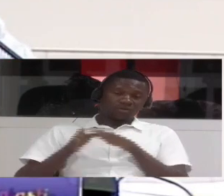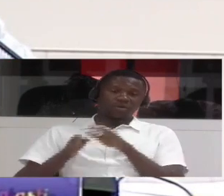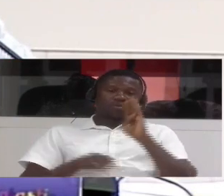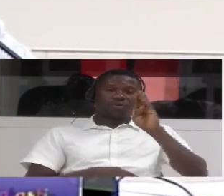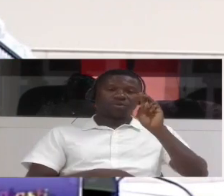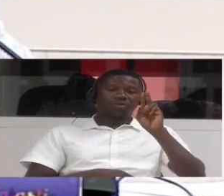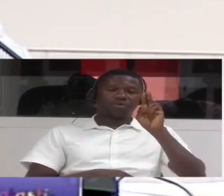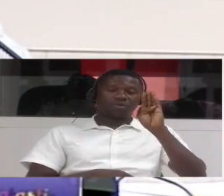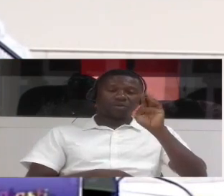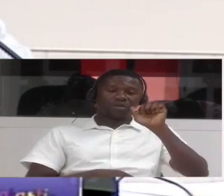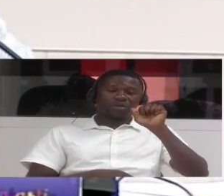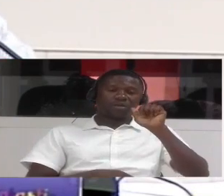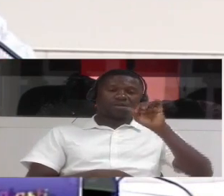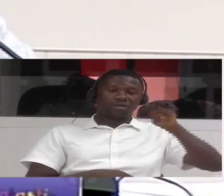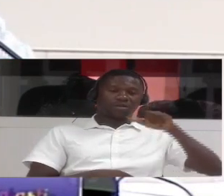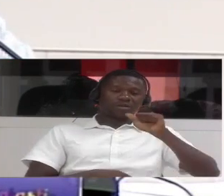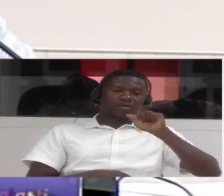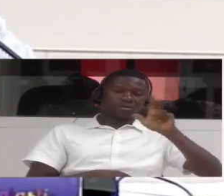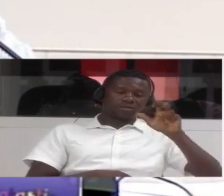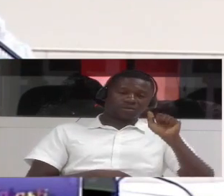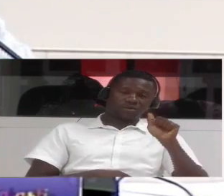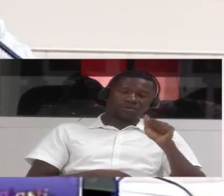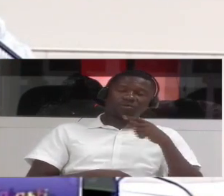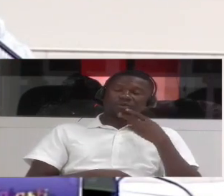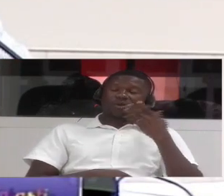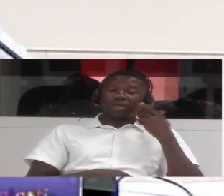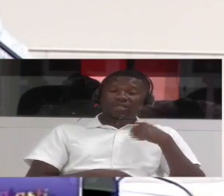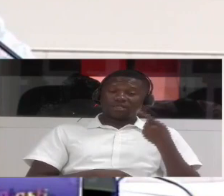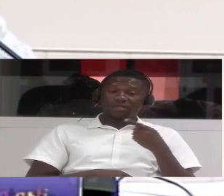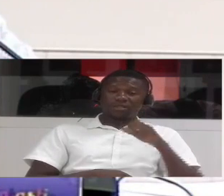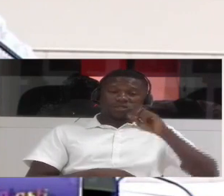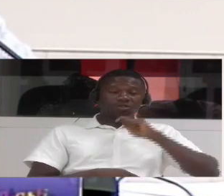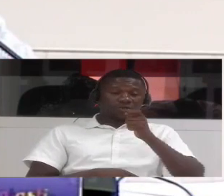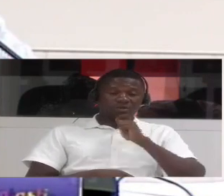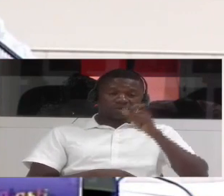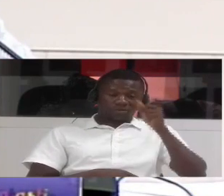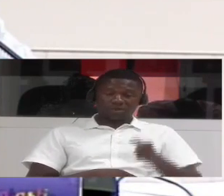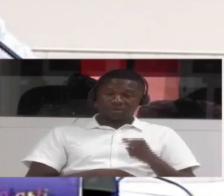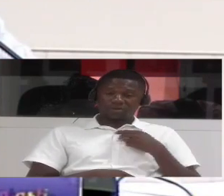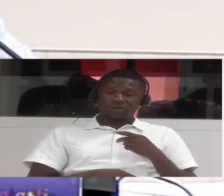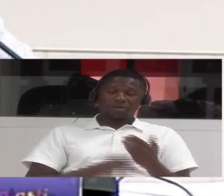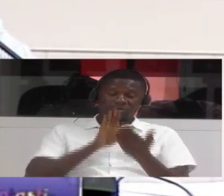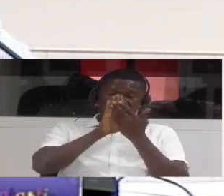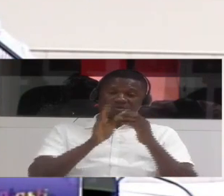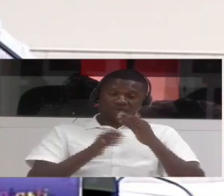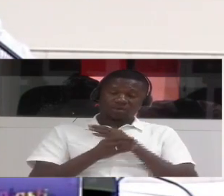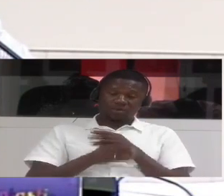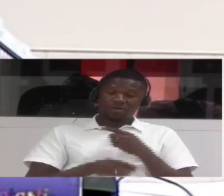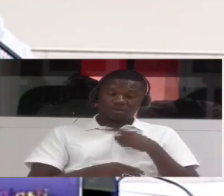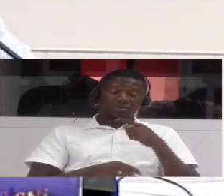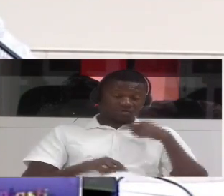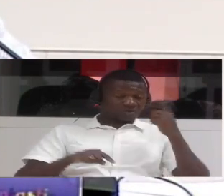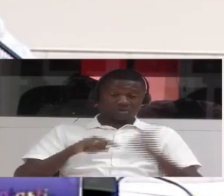the, journalist magistrate, because any journalist that appears before him, of course, he was going to convict and sentence